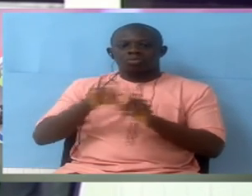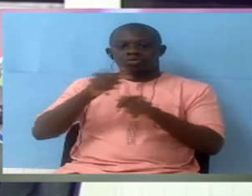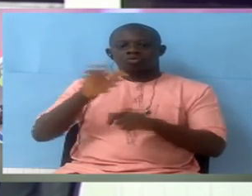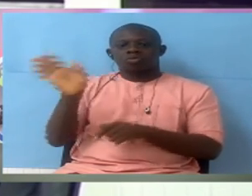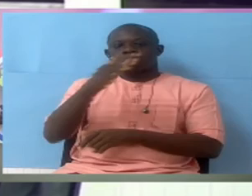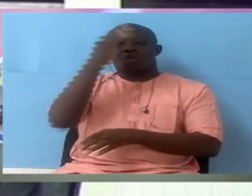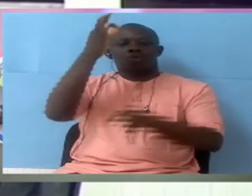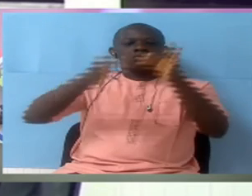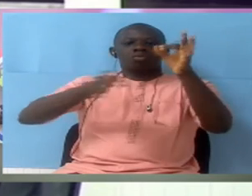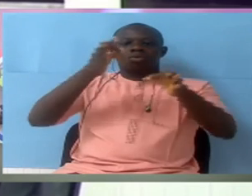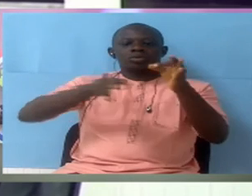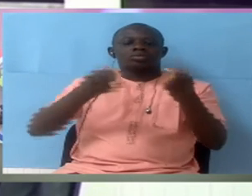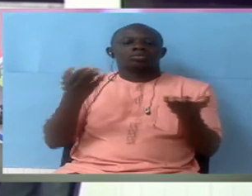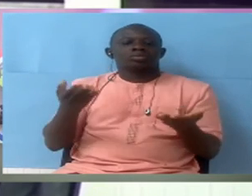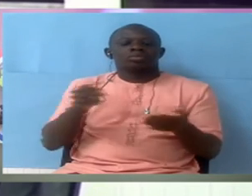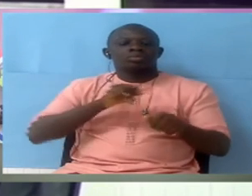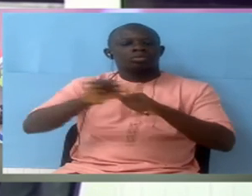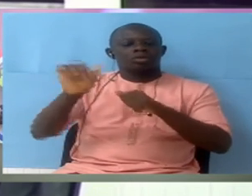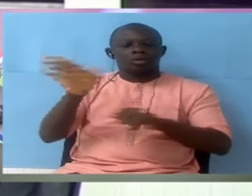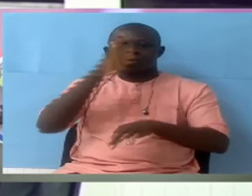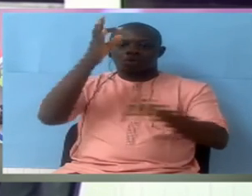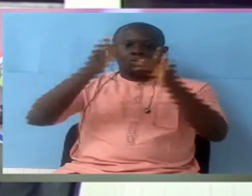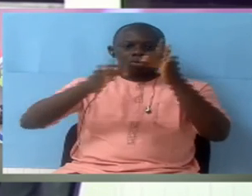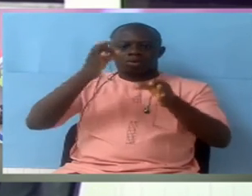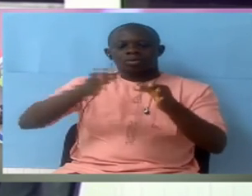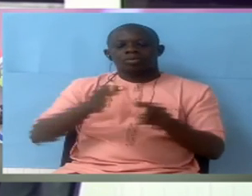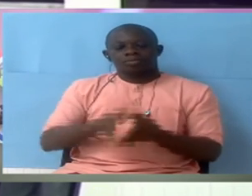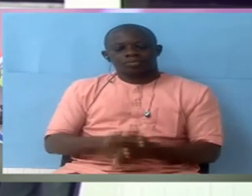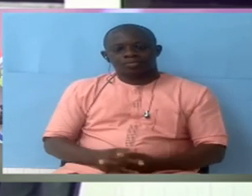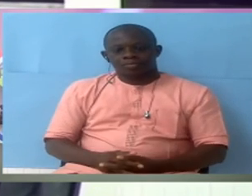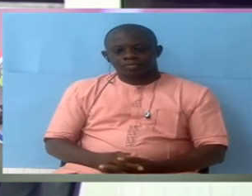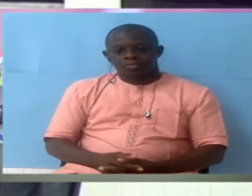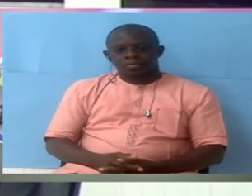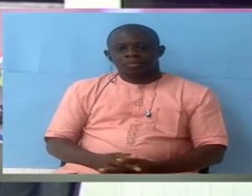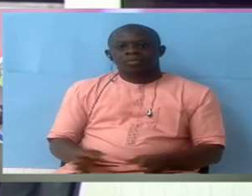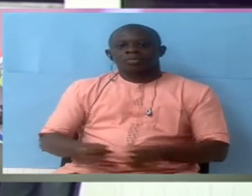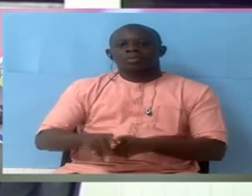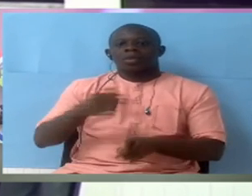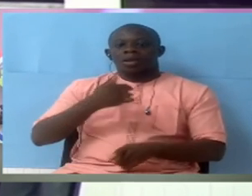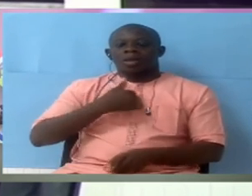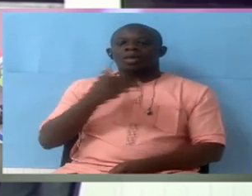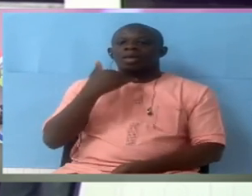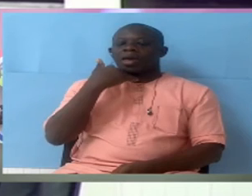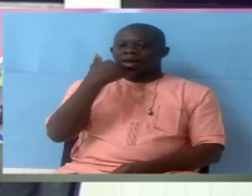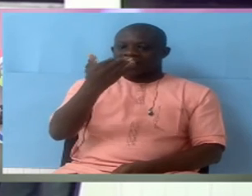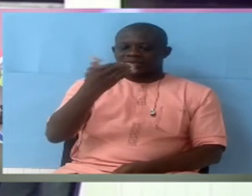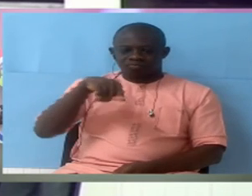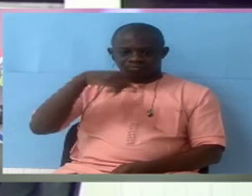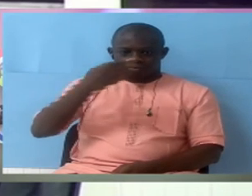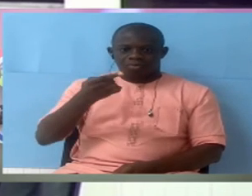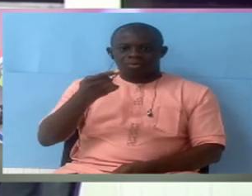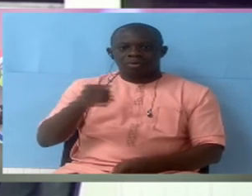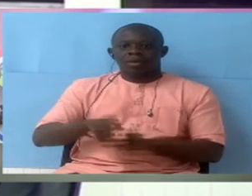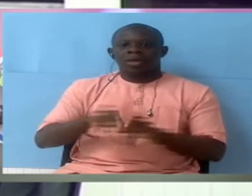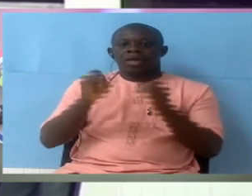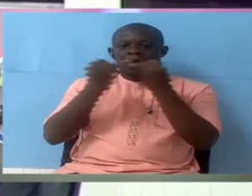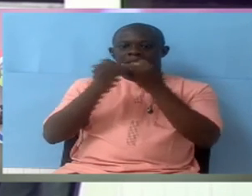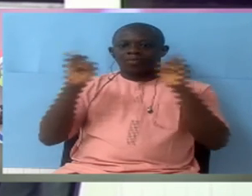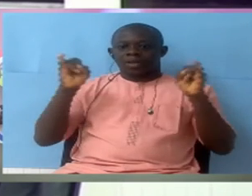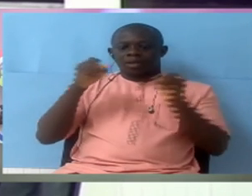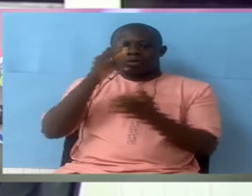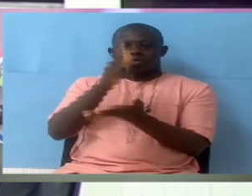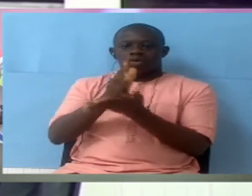then. Ila ko ne bon dama dem court. I requested for the independent